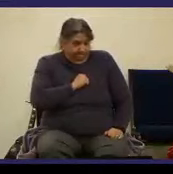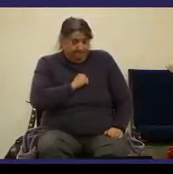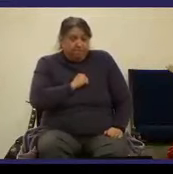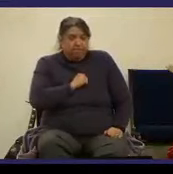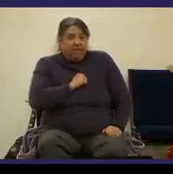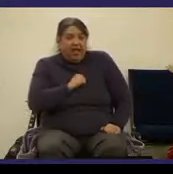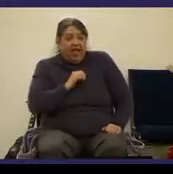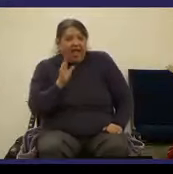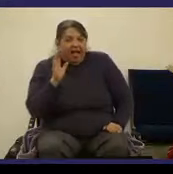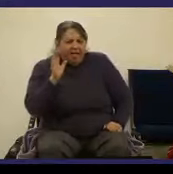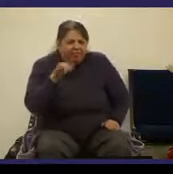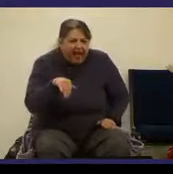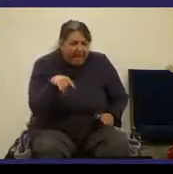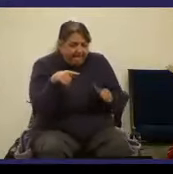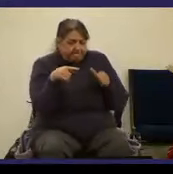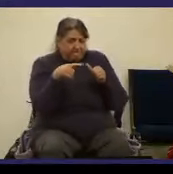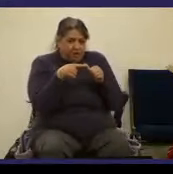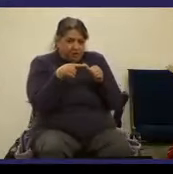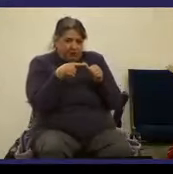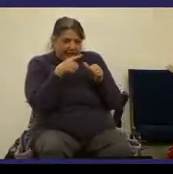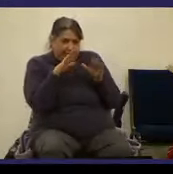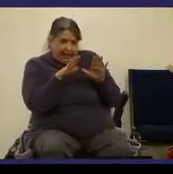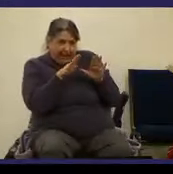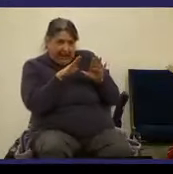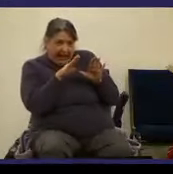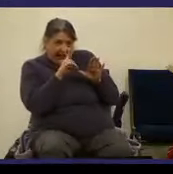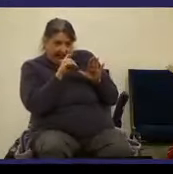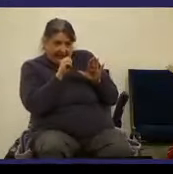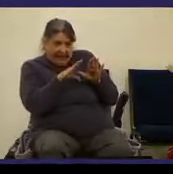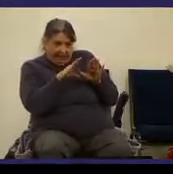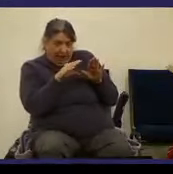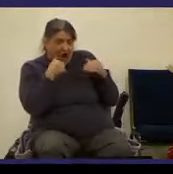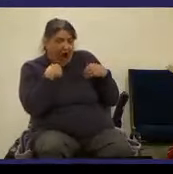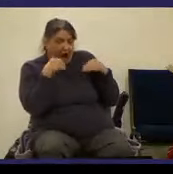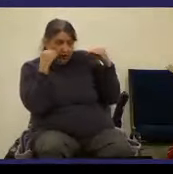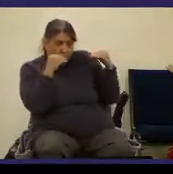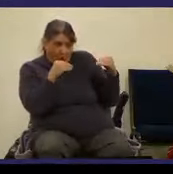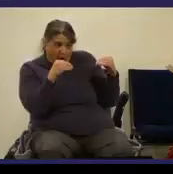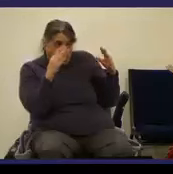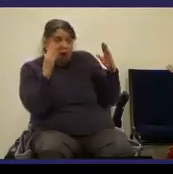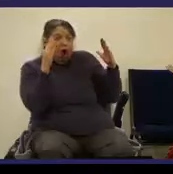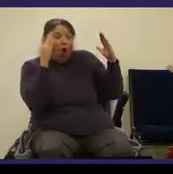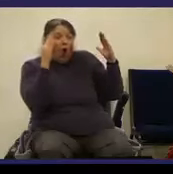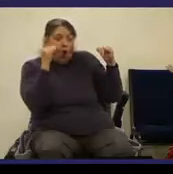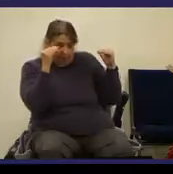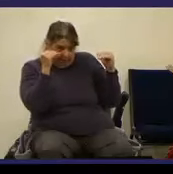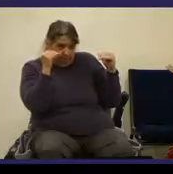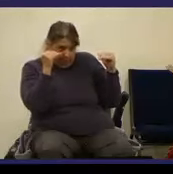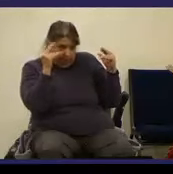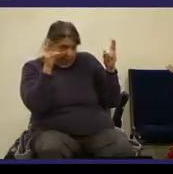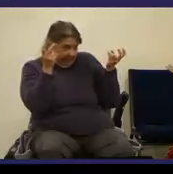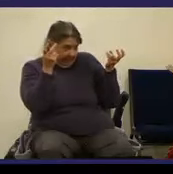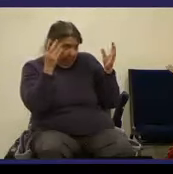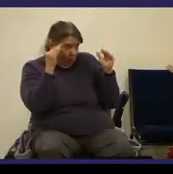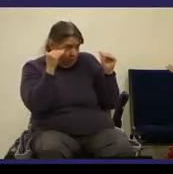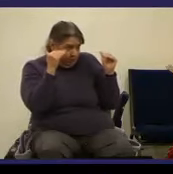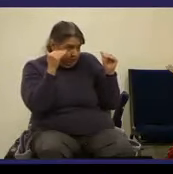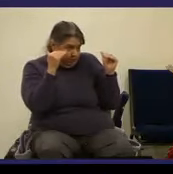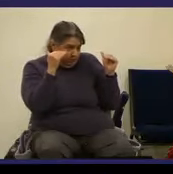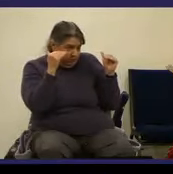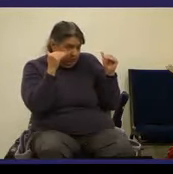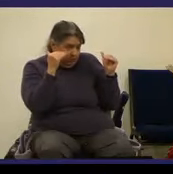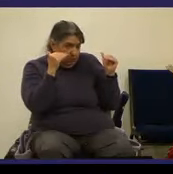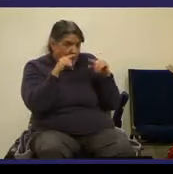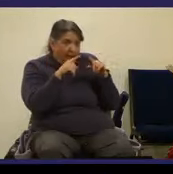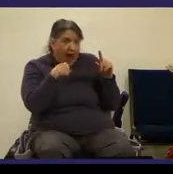that first Sunday in December, I preached a message on hope. And I didn't even know